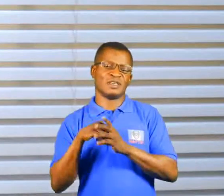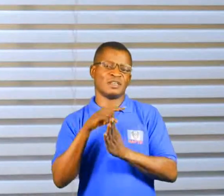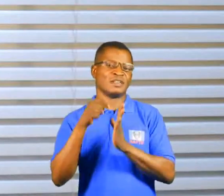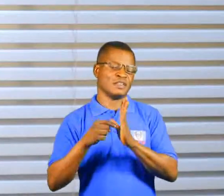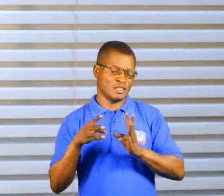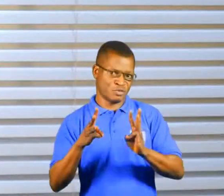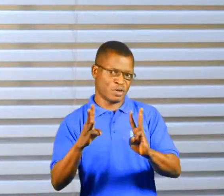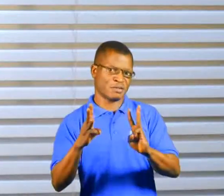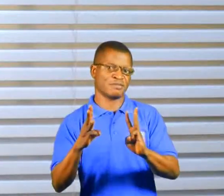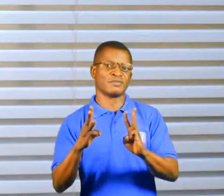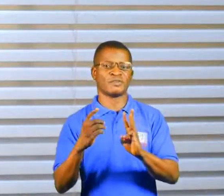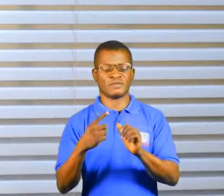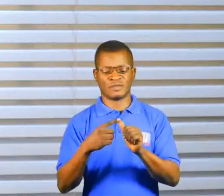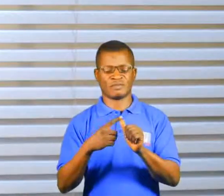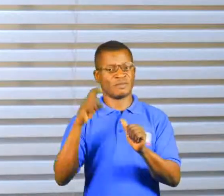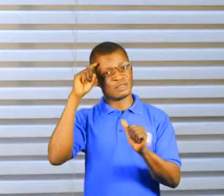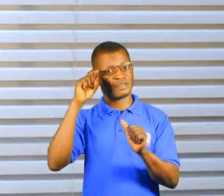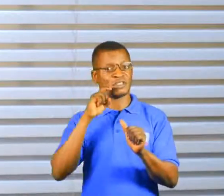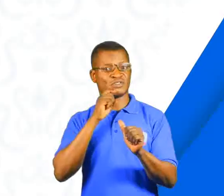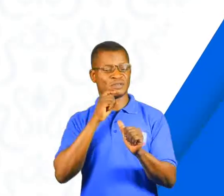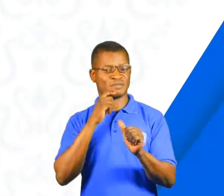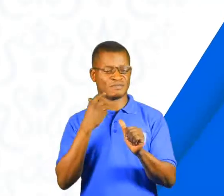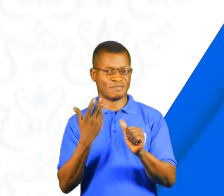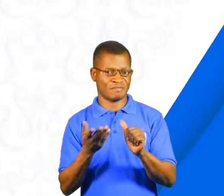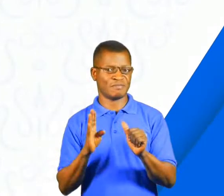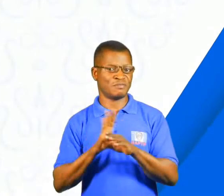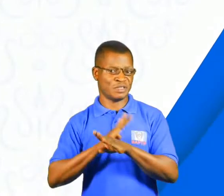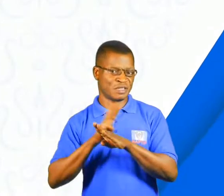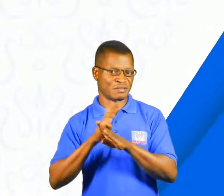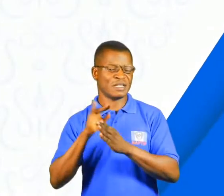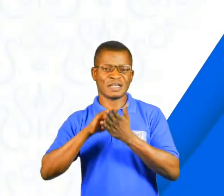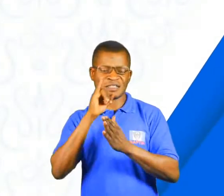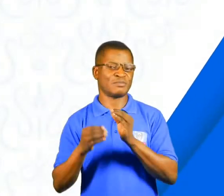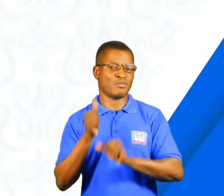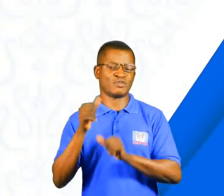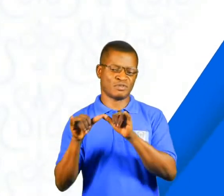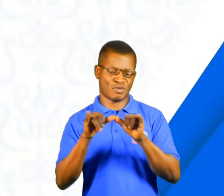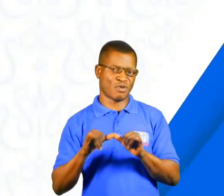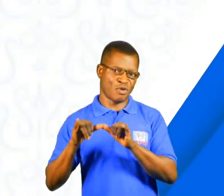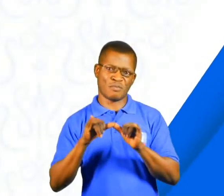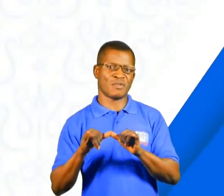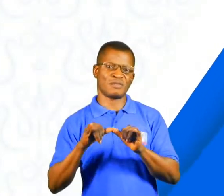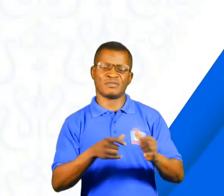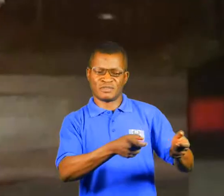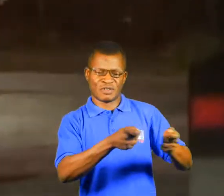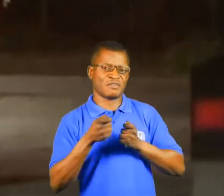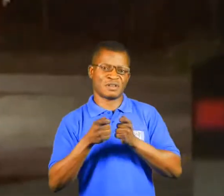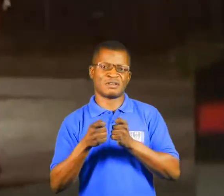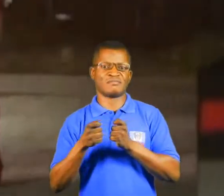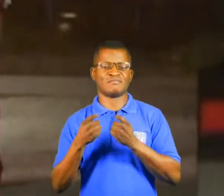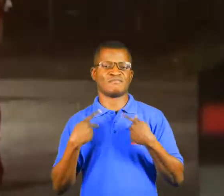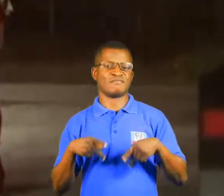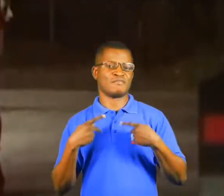following pattern: sexual exploitation. That is the most common form of